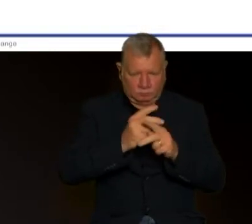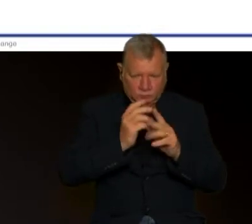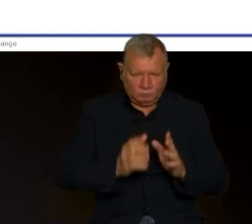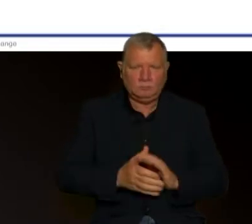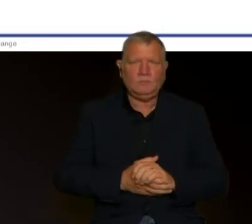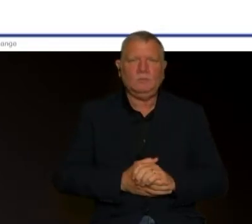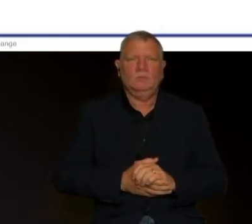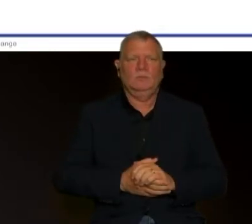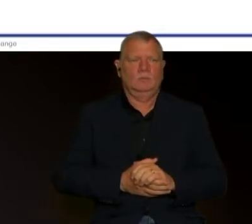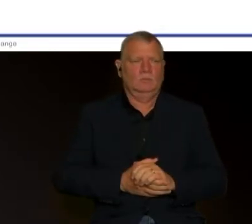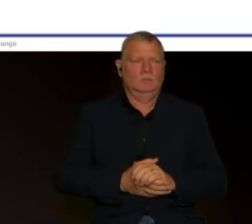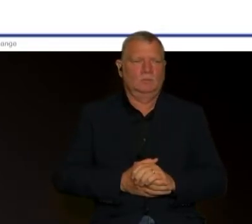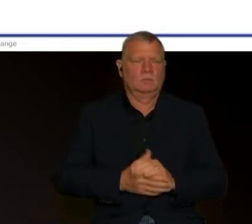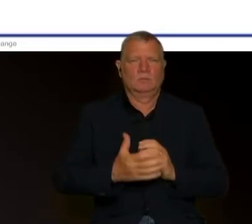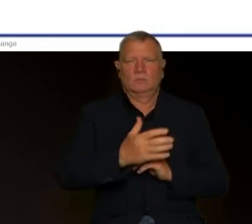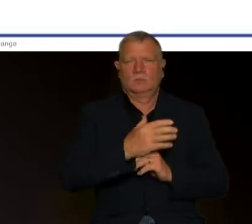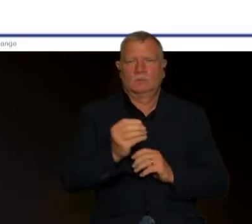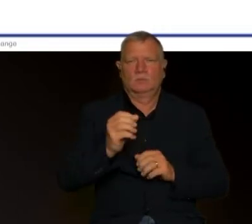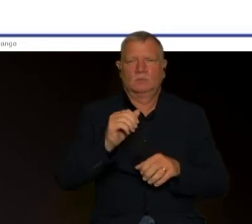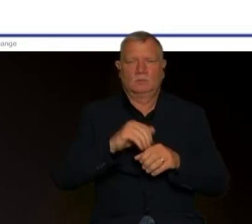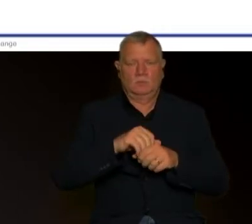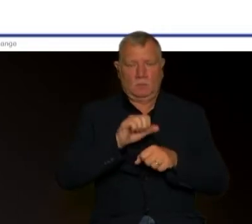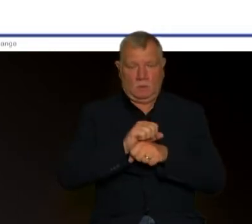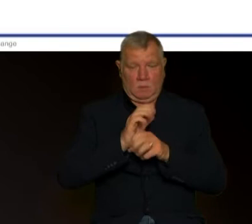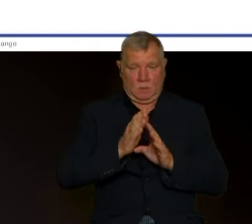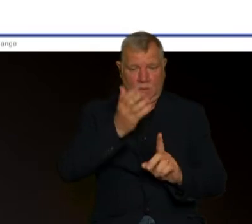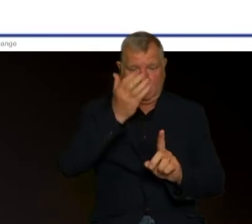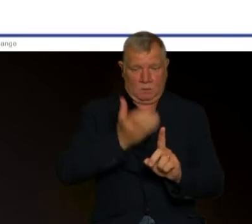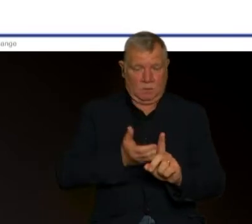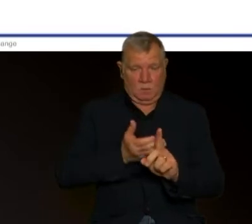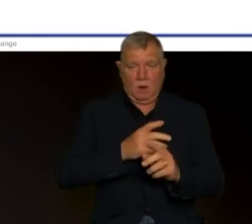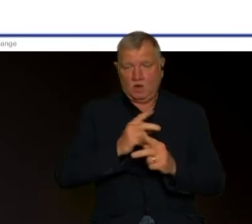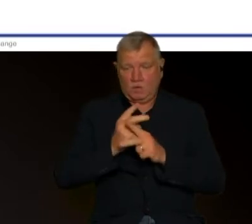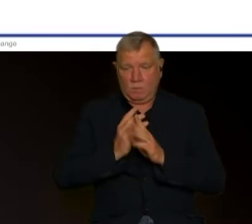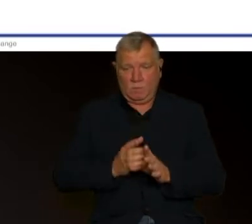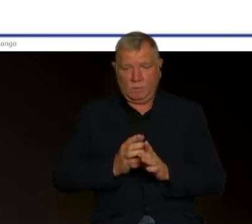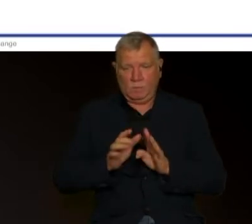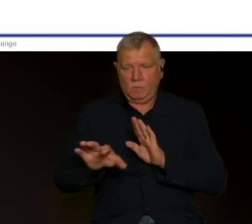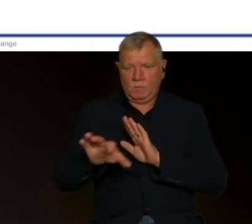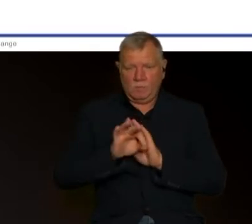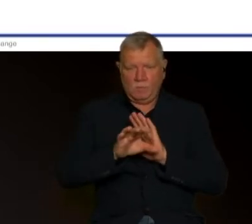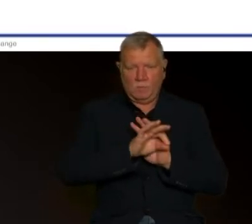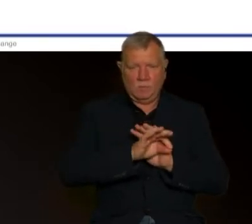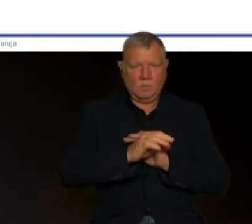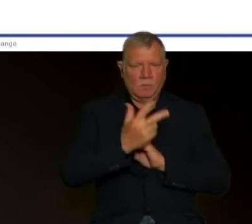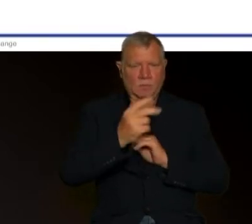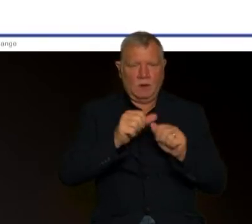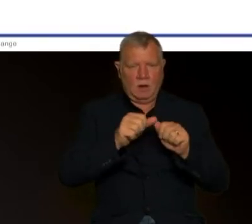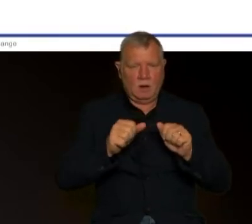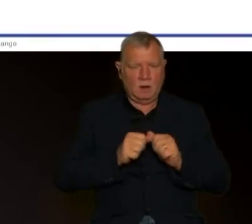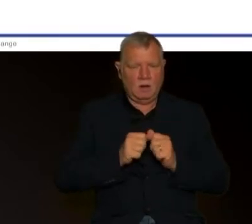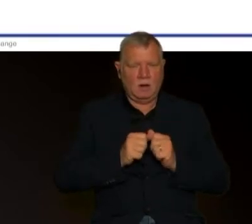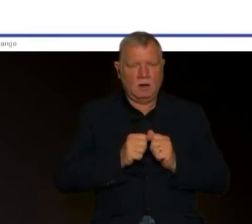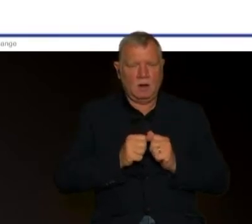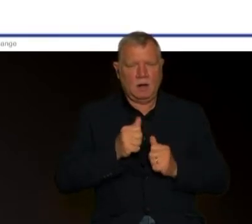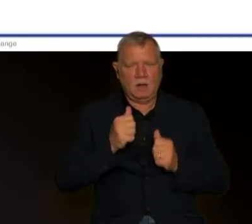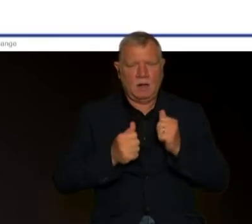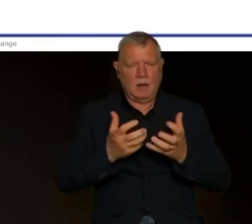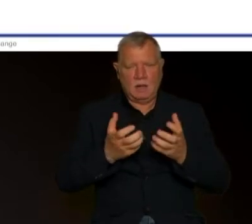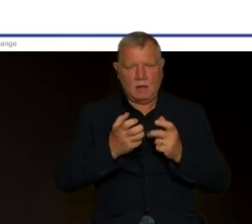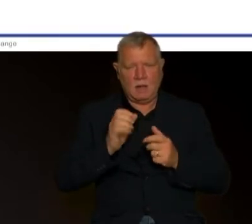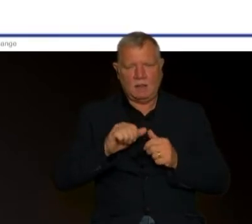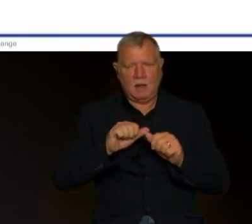then met with their supervisors, and the employee and the supervisor chose the three areas